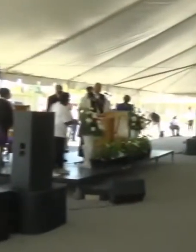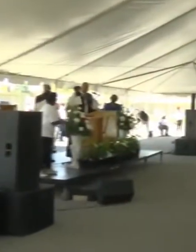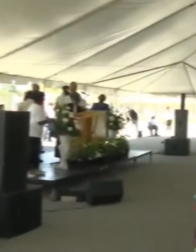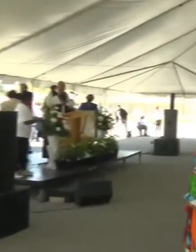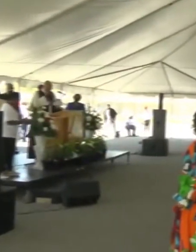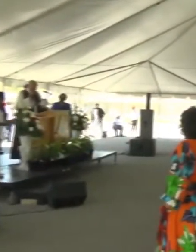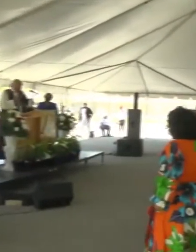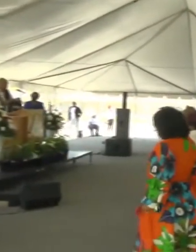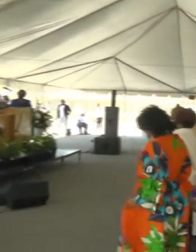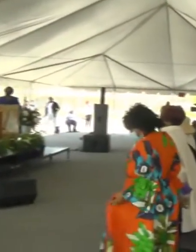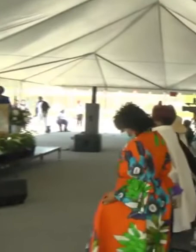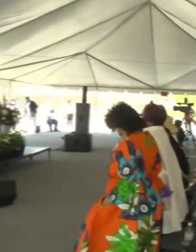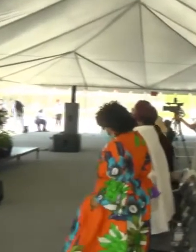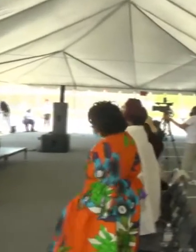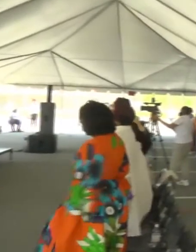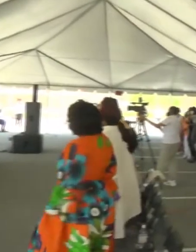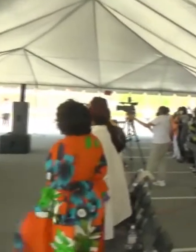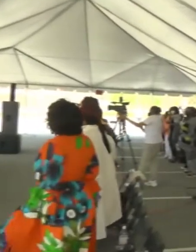came.